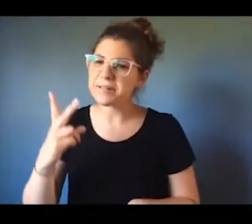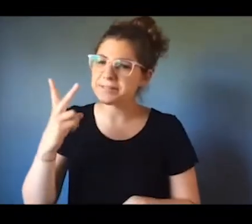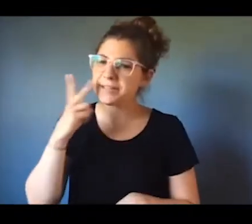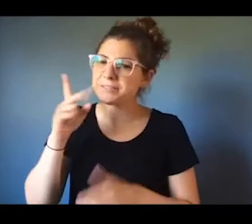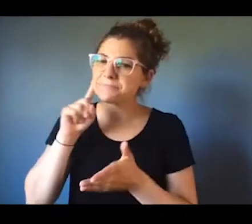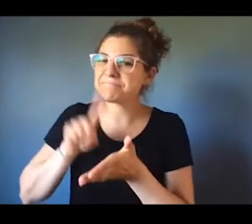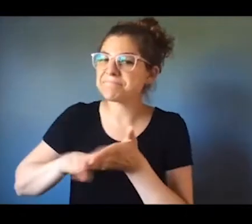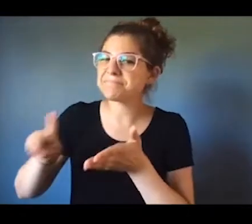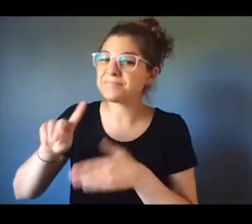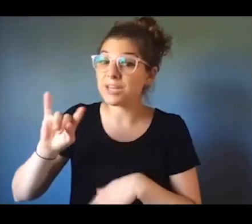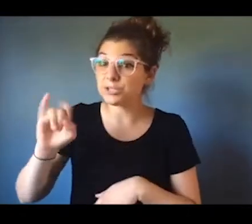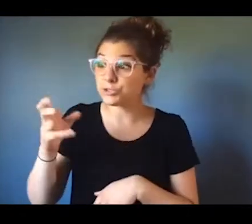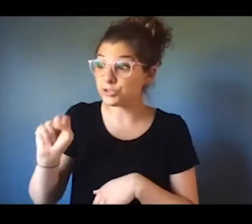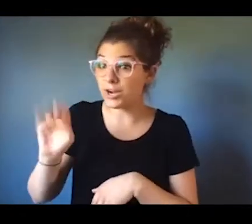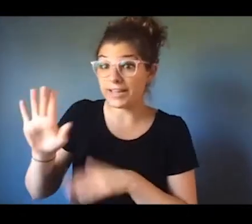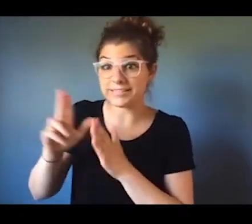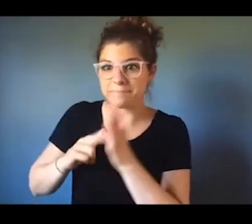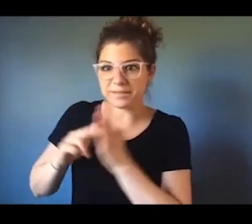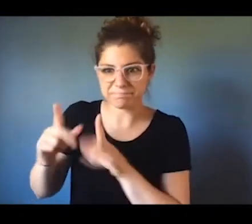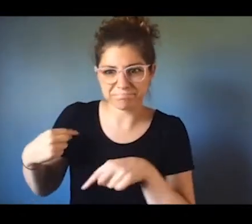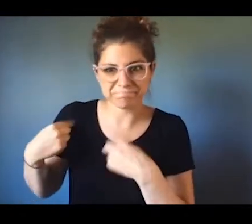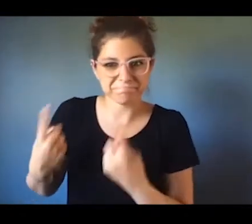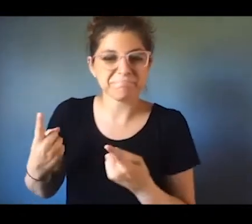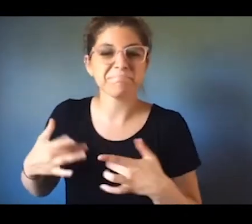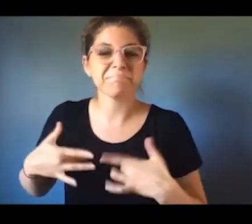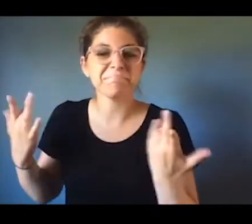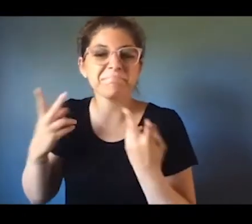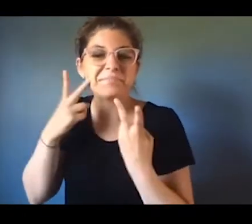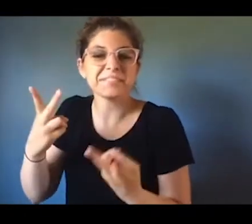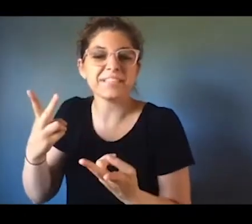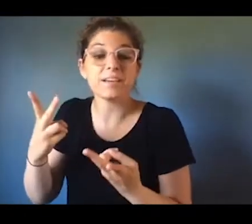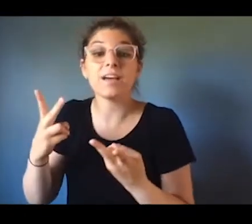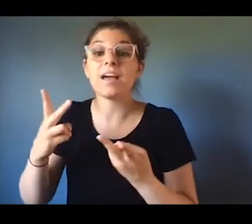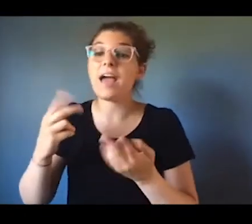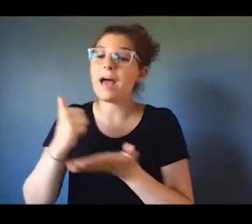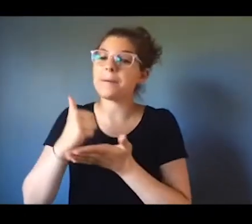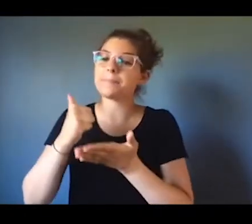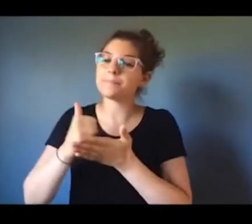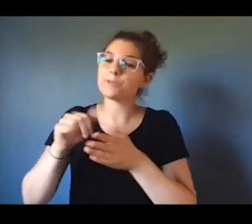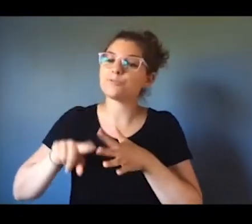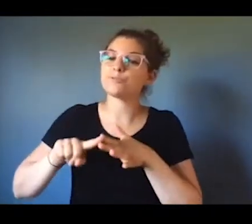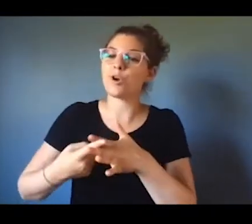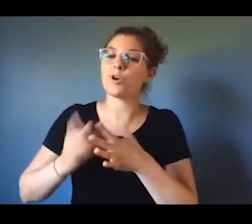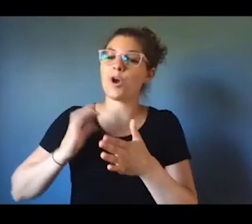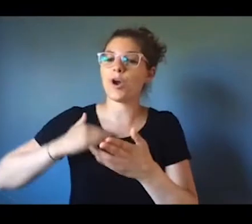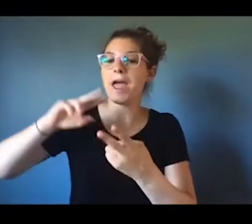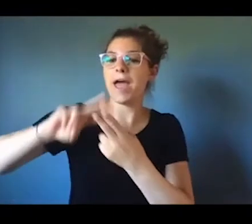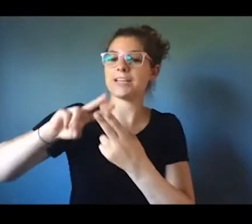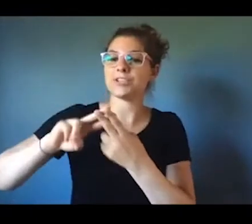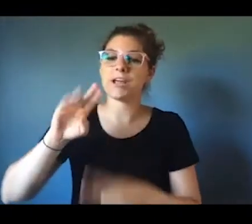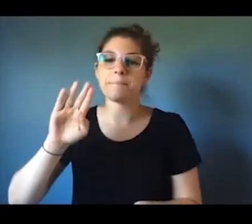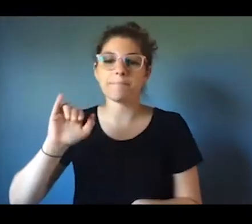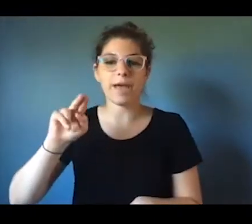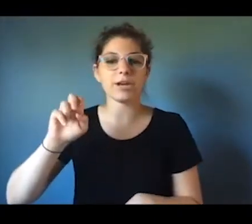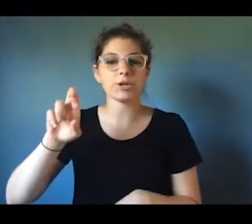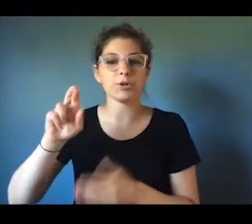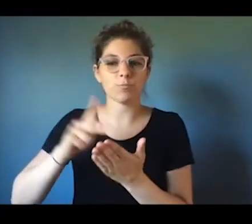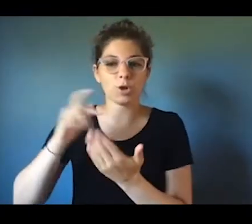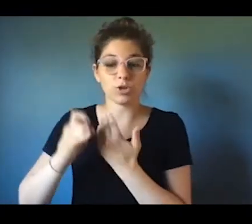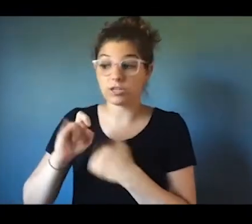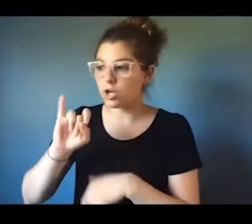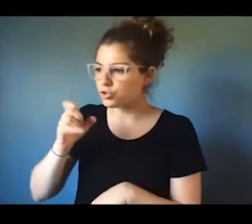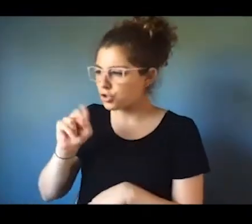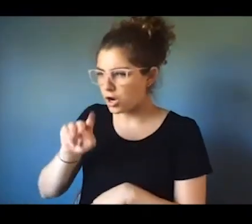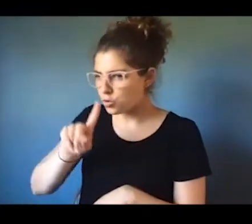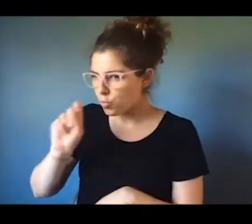everybody. Let's see how artist John Bramblitt is doing on his painting to help kick off our #banner project. John, here's a